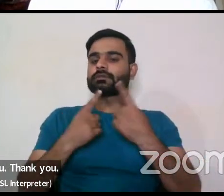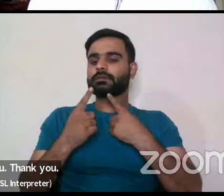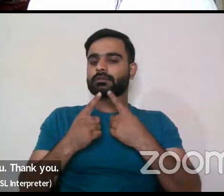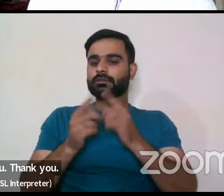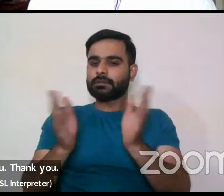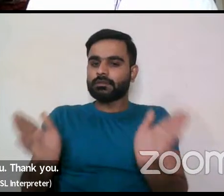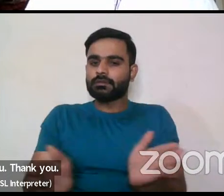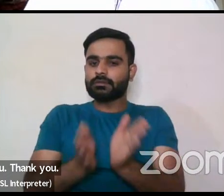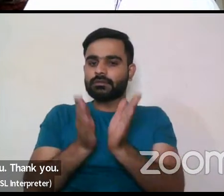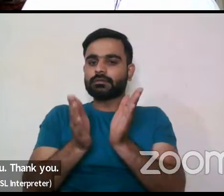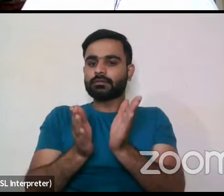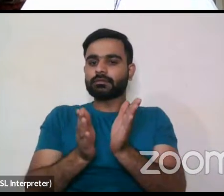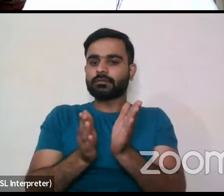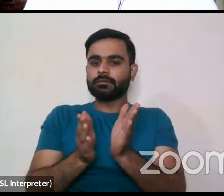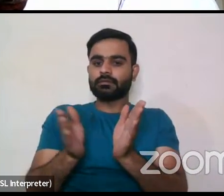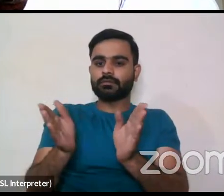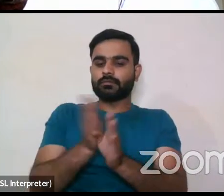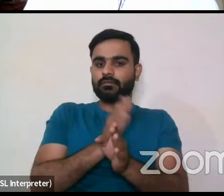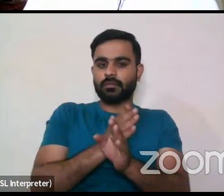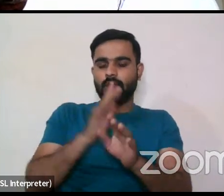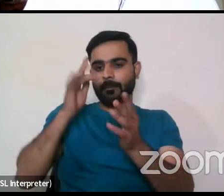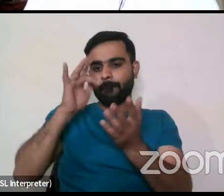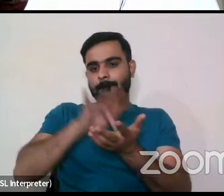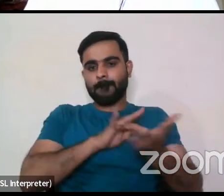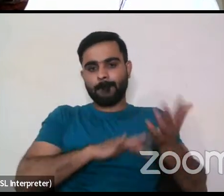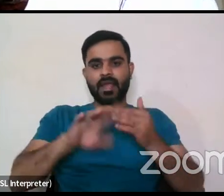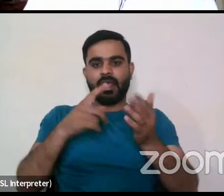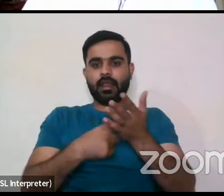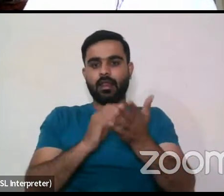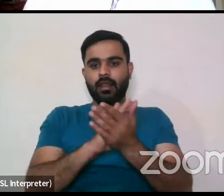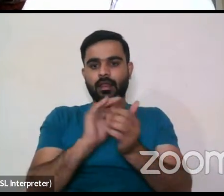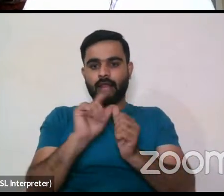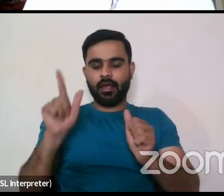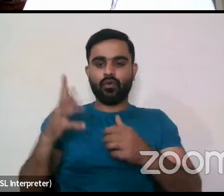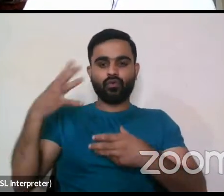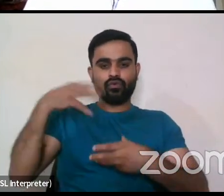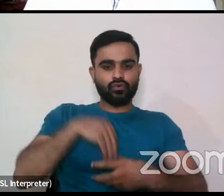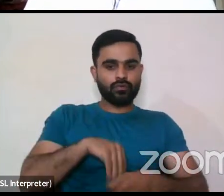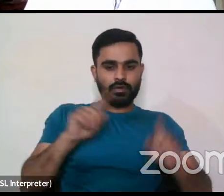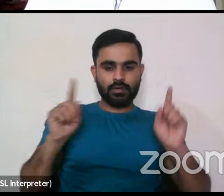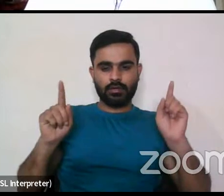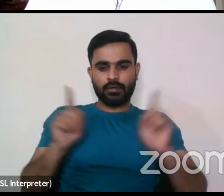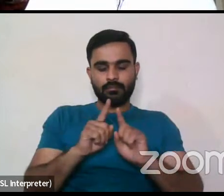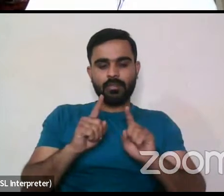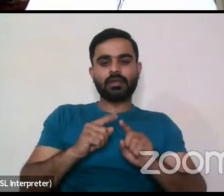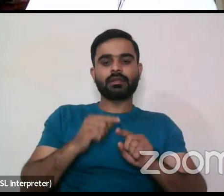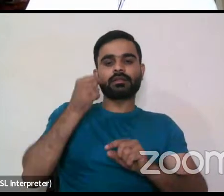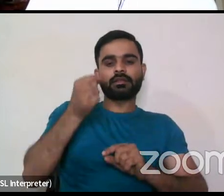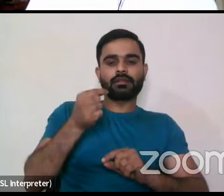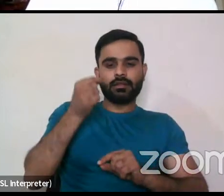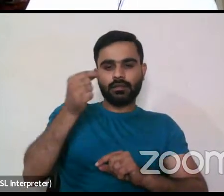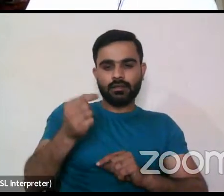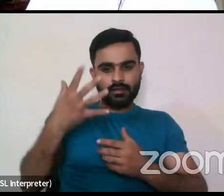motivated you to write this book in the first place, because as Rahul also sort of put it, it's very rare that we come across,